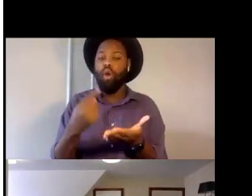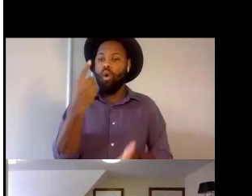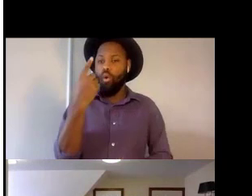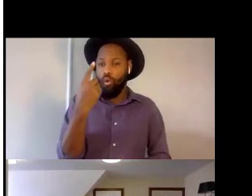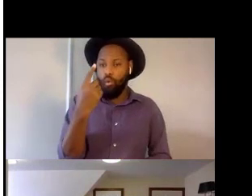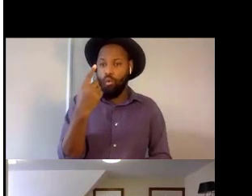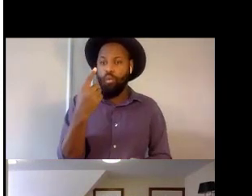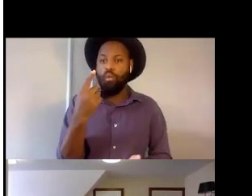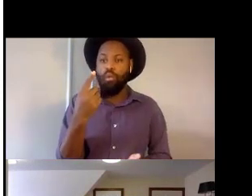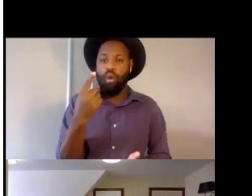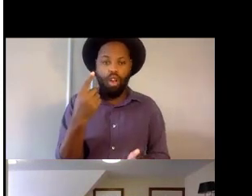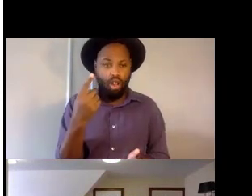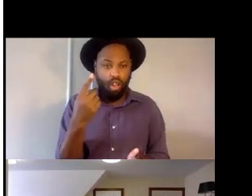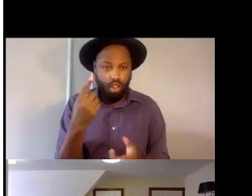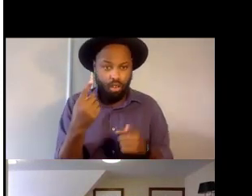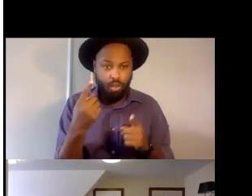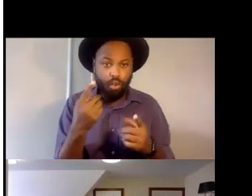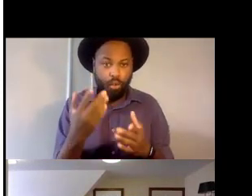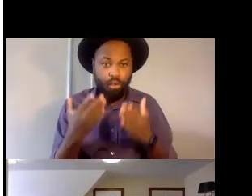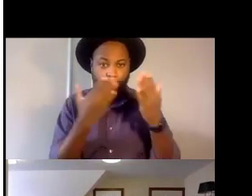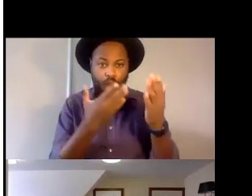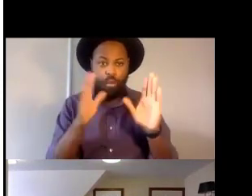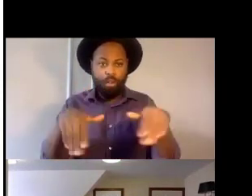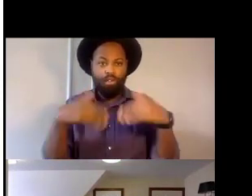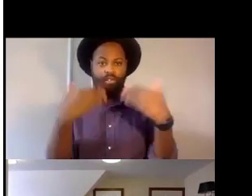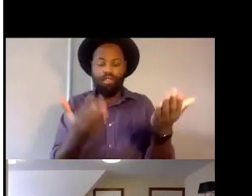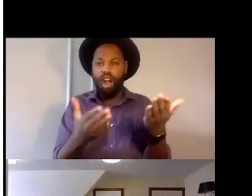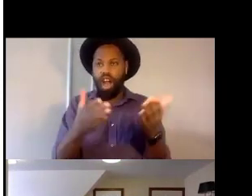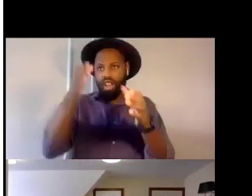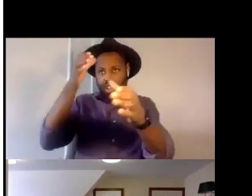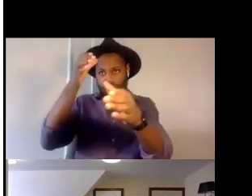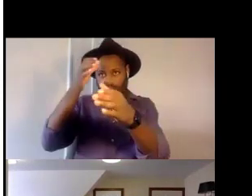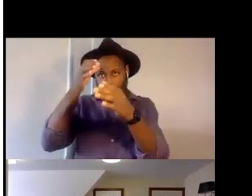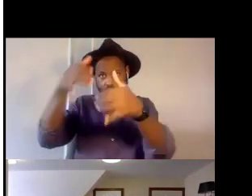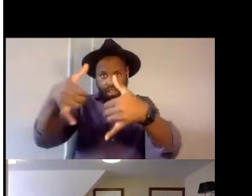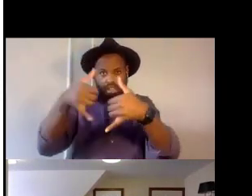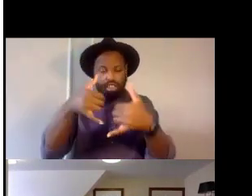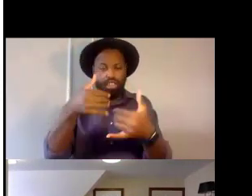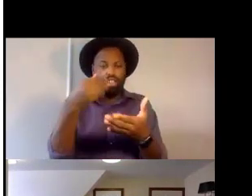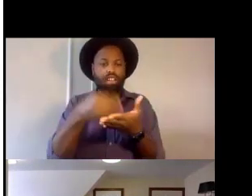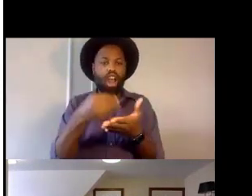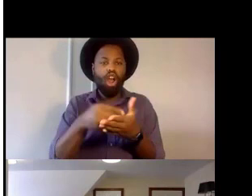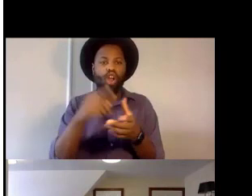STEM proposal that provides scholarship dollars to economically